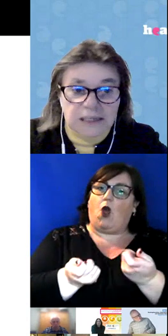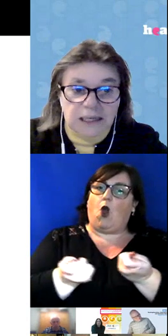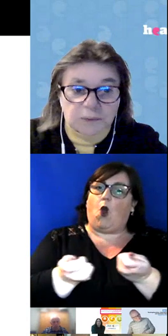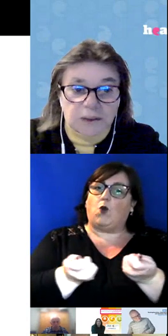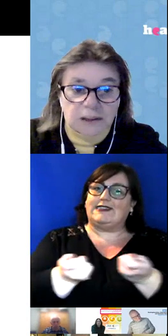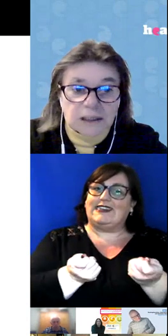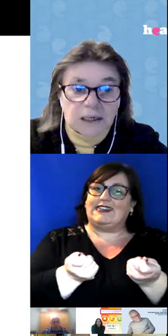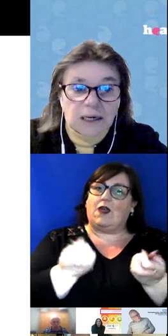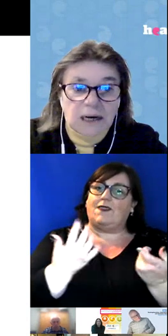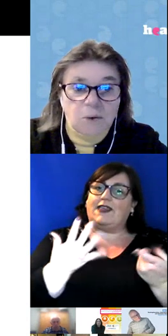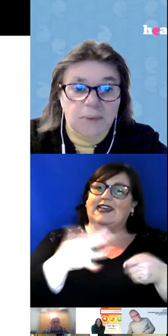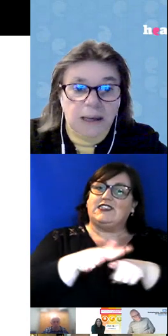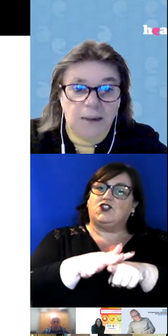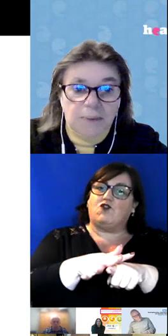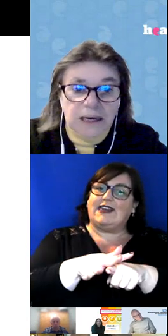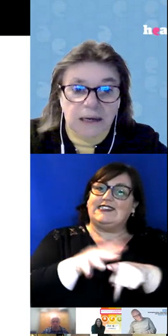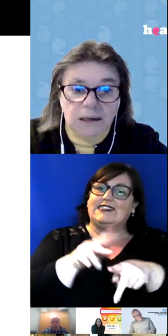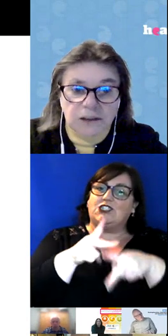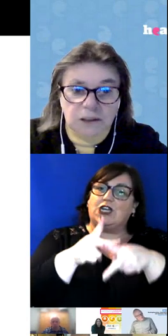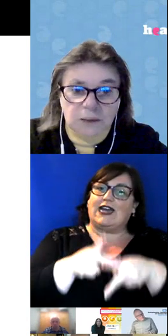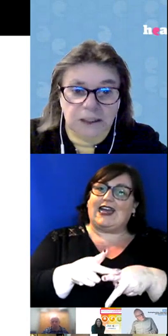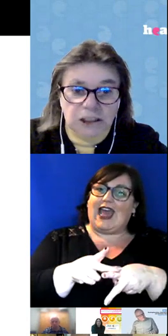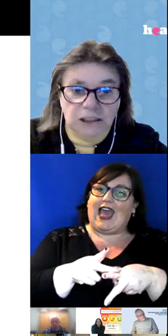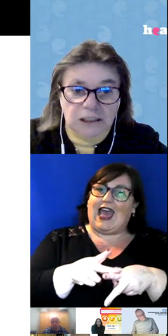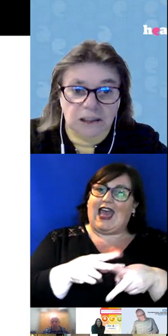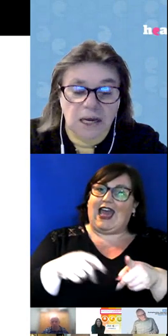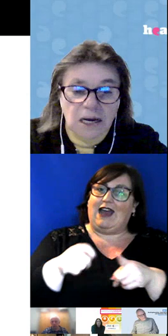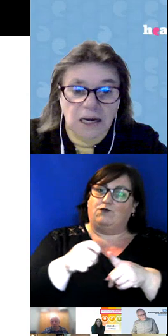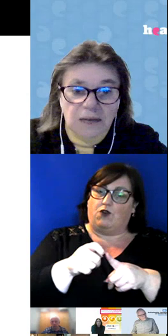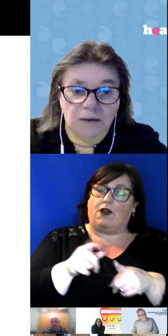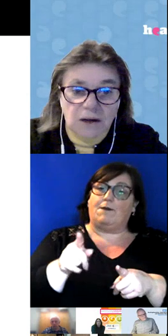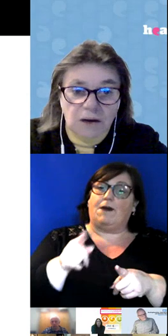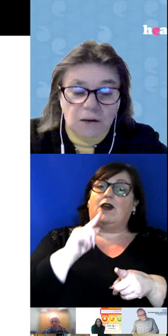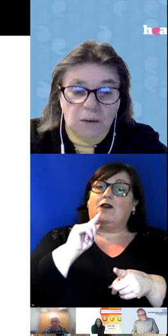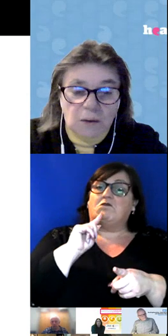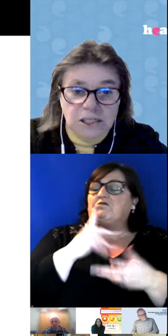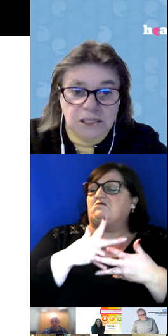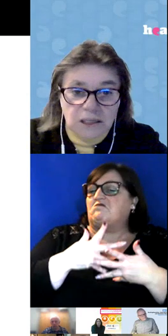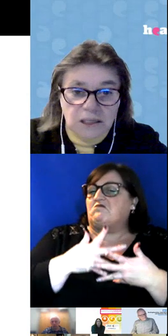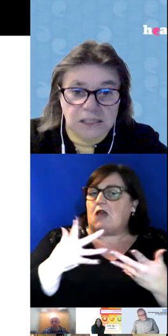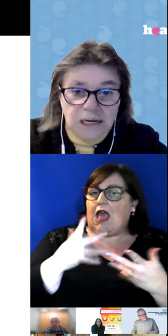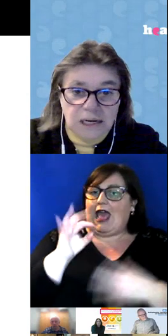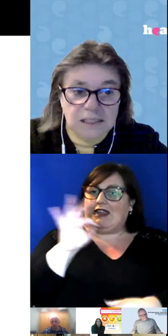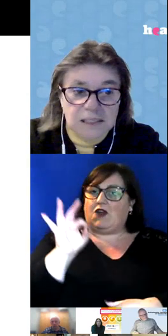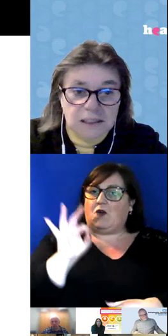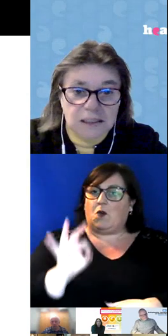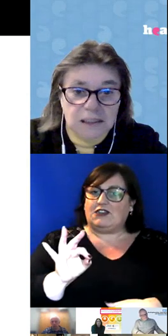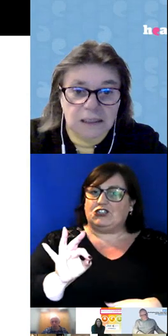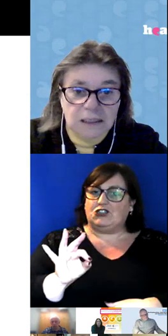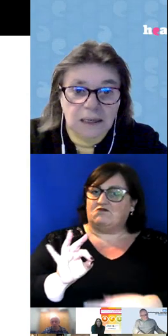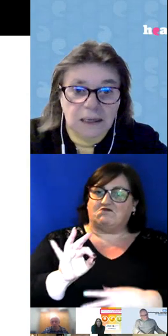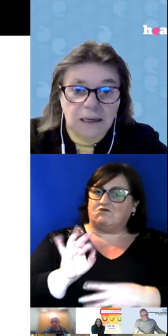Priorities engagement, and we'll pick up any unanswered questions in the questions and answers